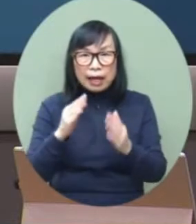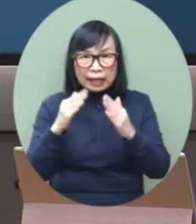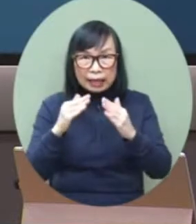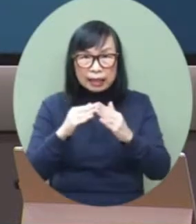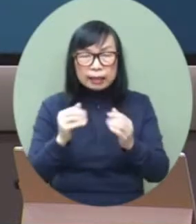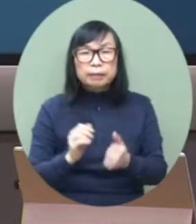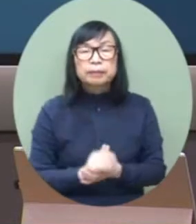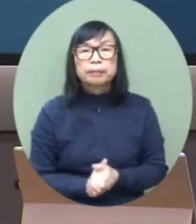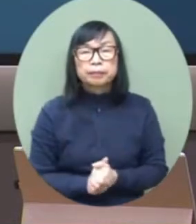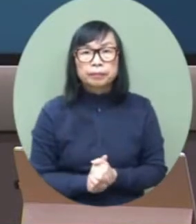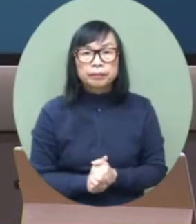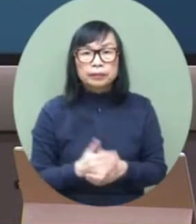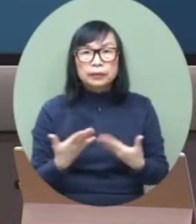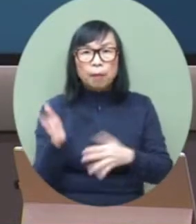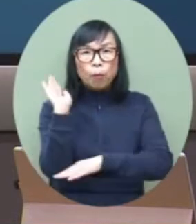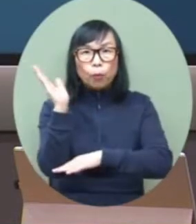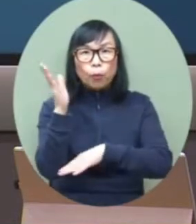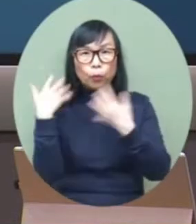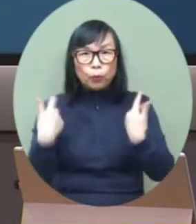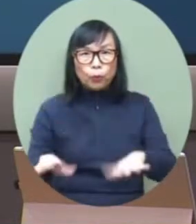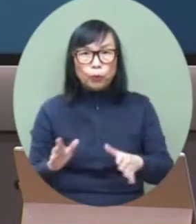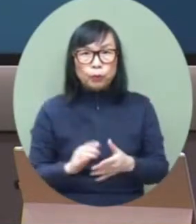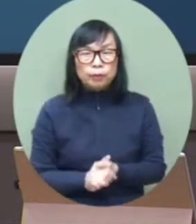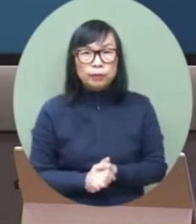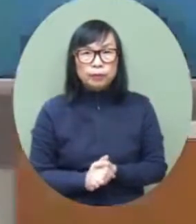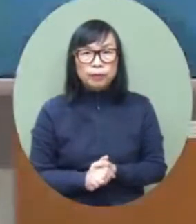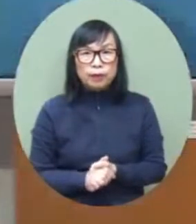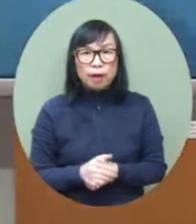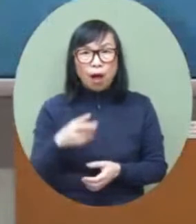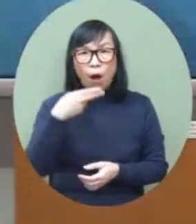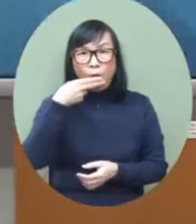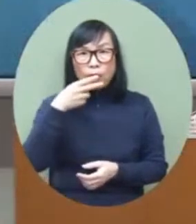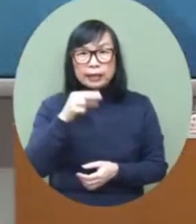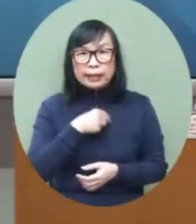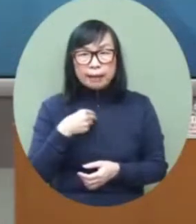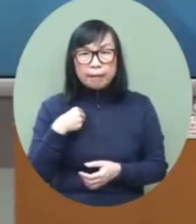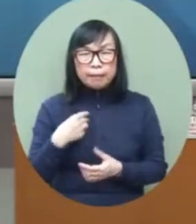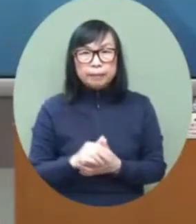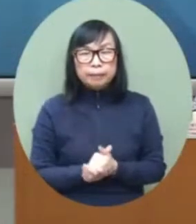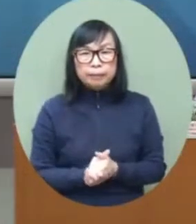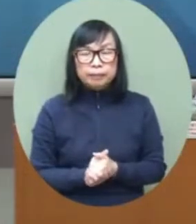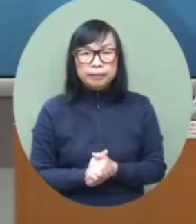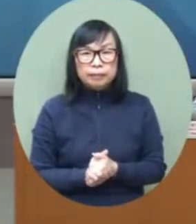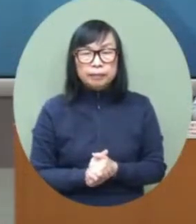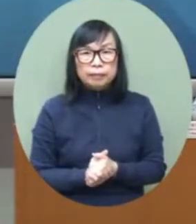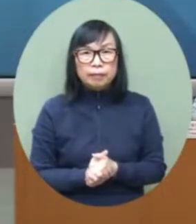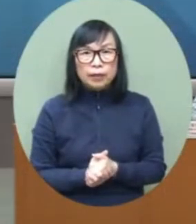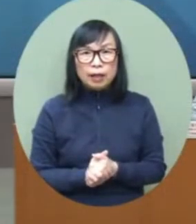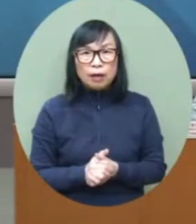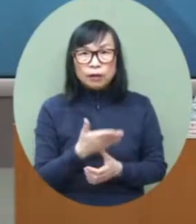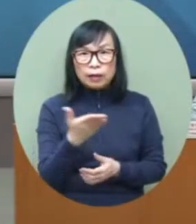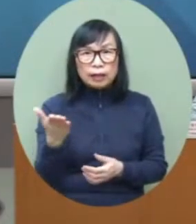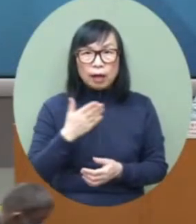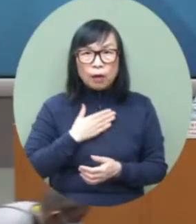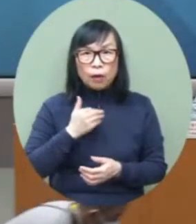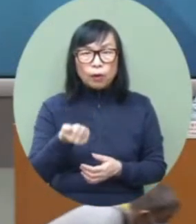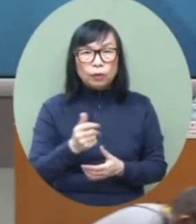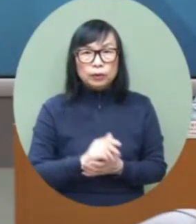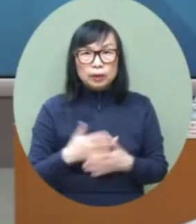3,152 families, and that would conclude today's report. Ms. Dr. Ho,